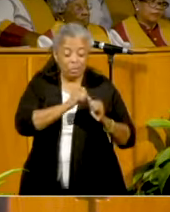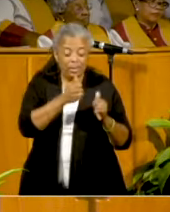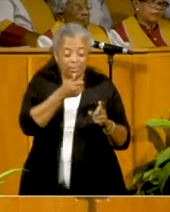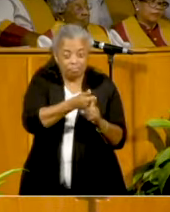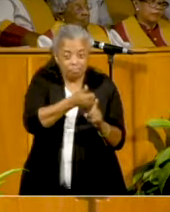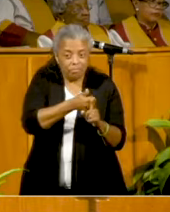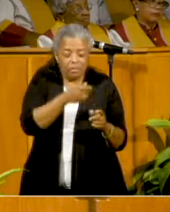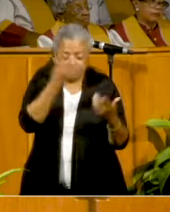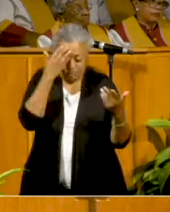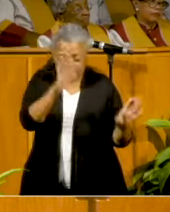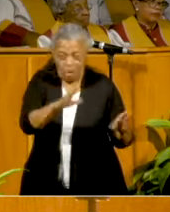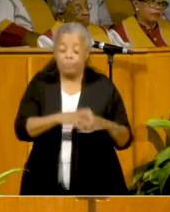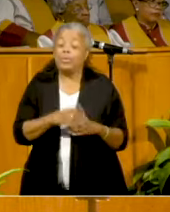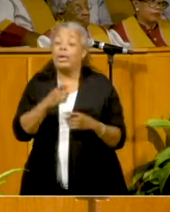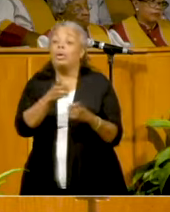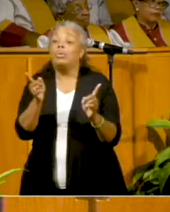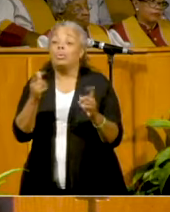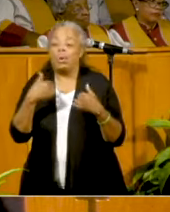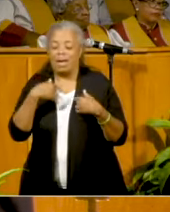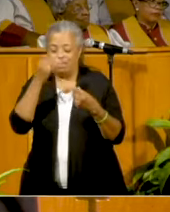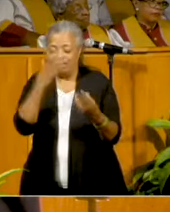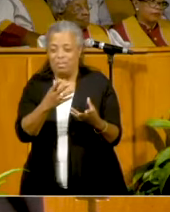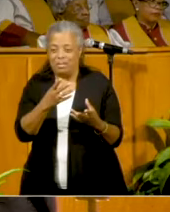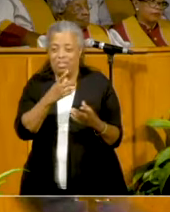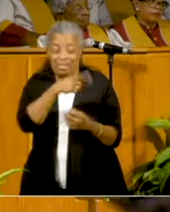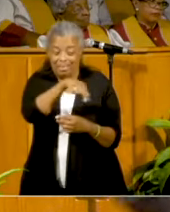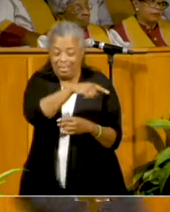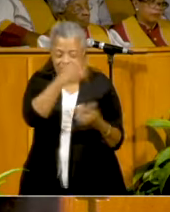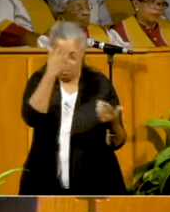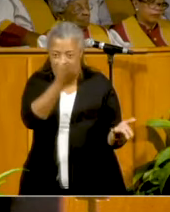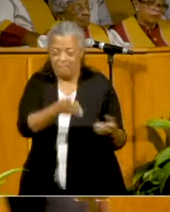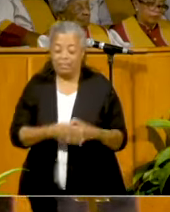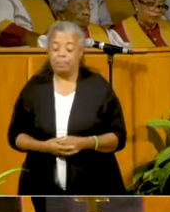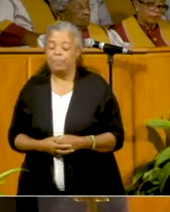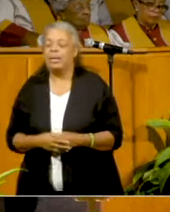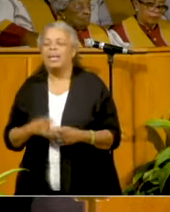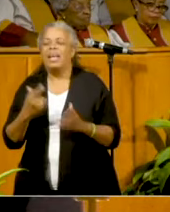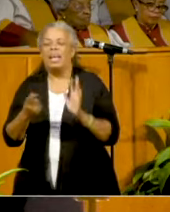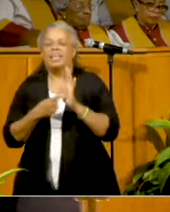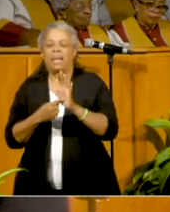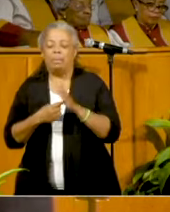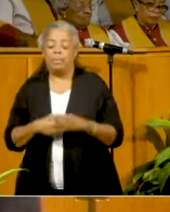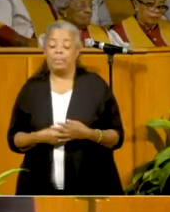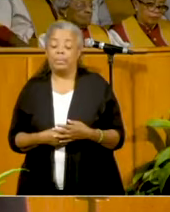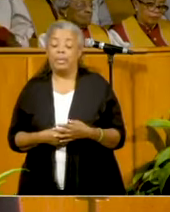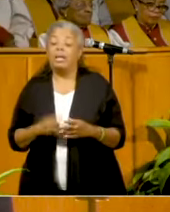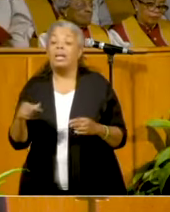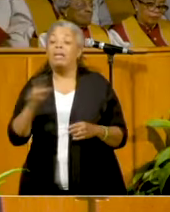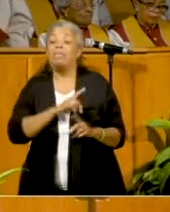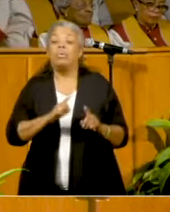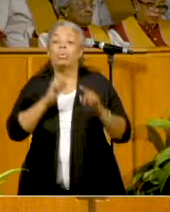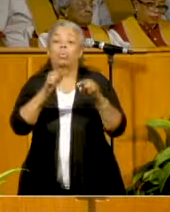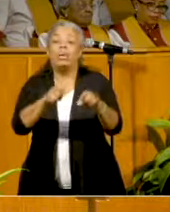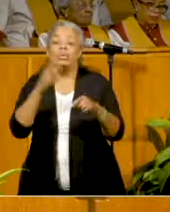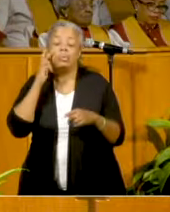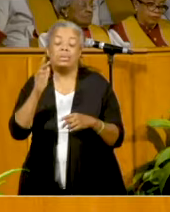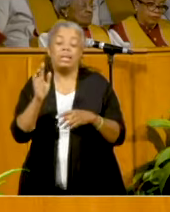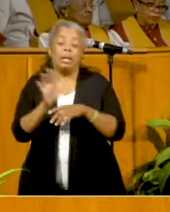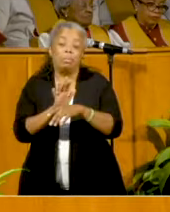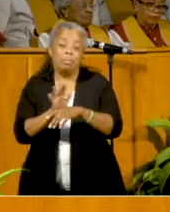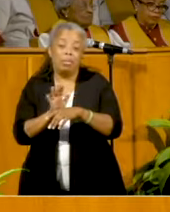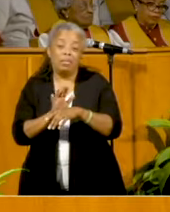you have information that they do not have. Let me give you an example. It's like if you went to see Avengers